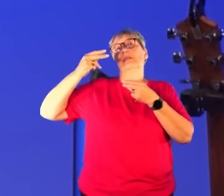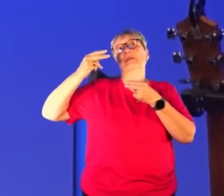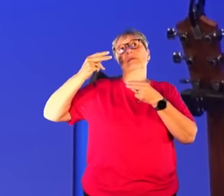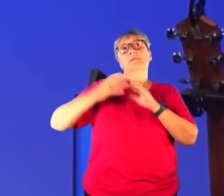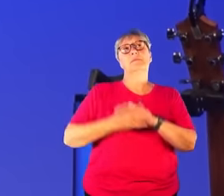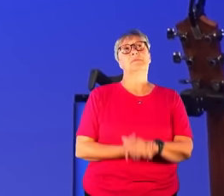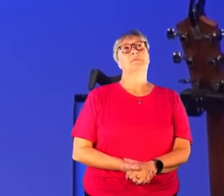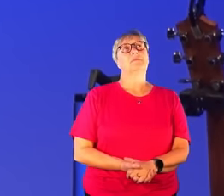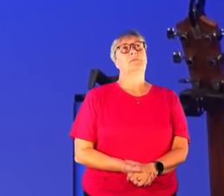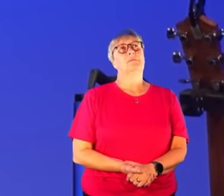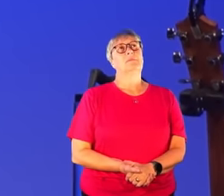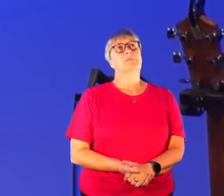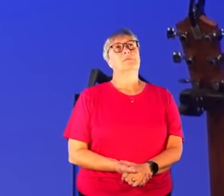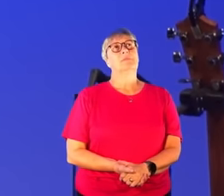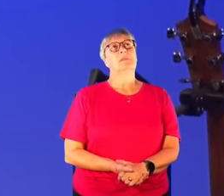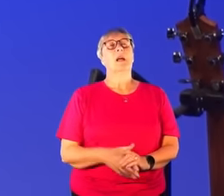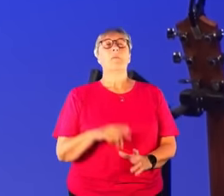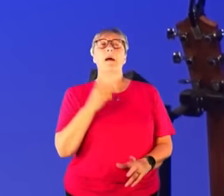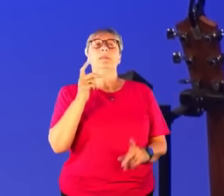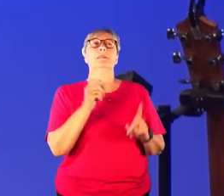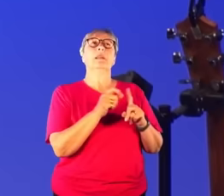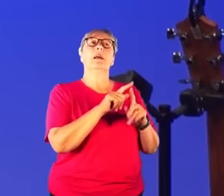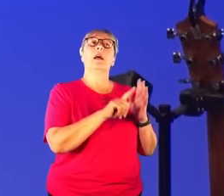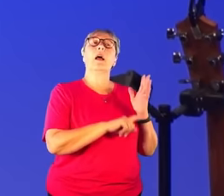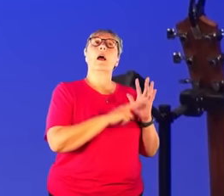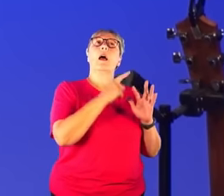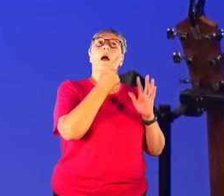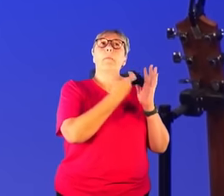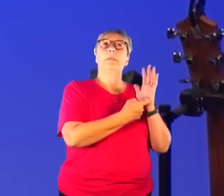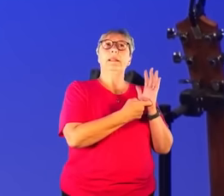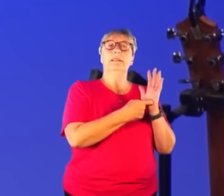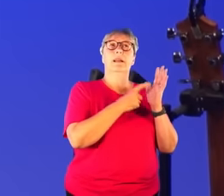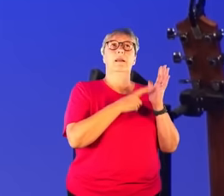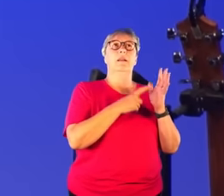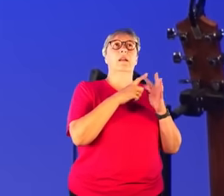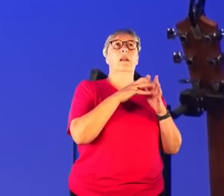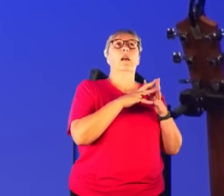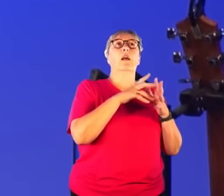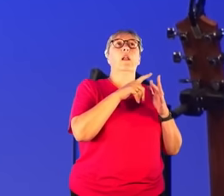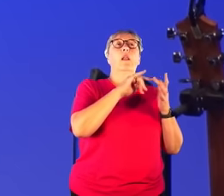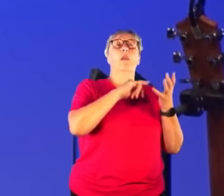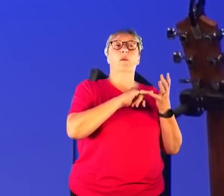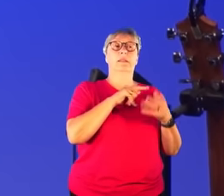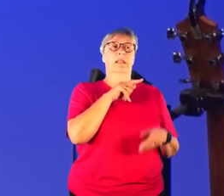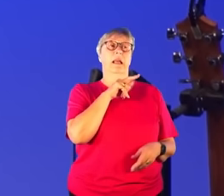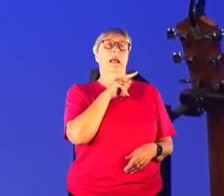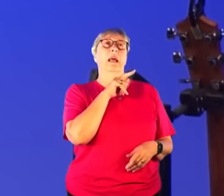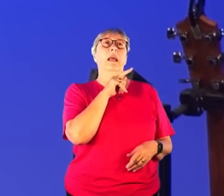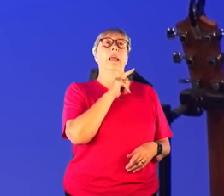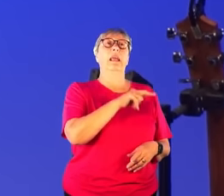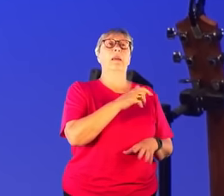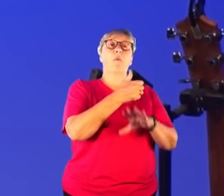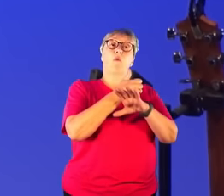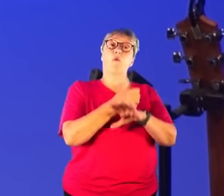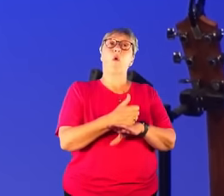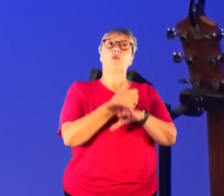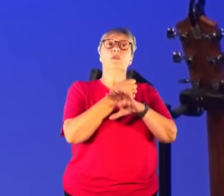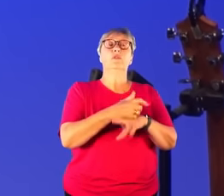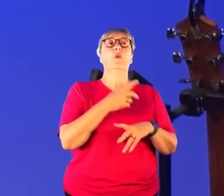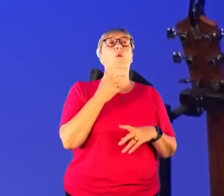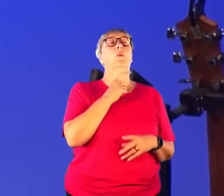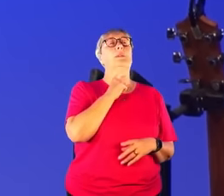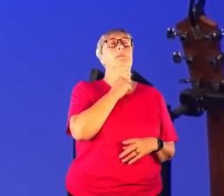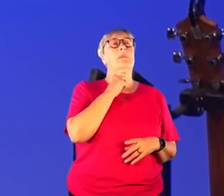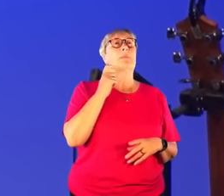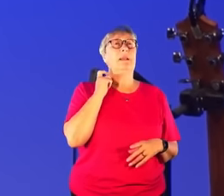But Peter Lewis, who was our minister for 46 years at Cornerstone, sadly he